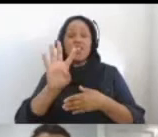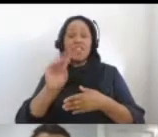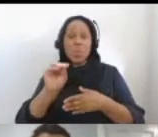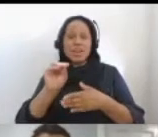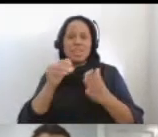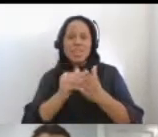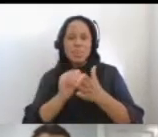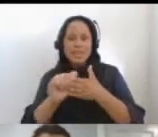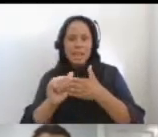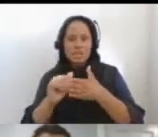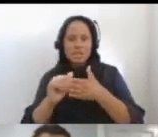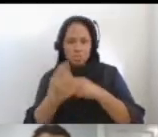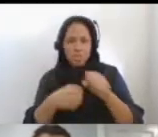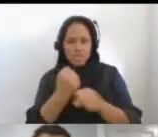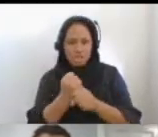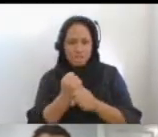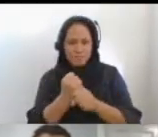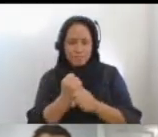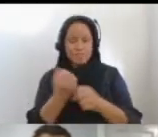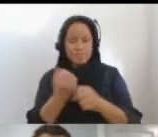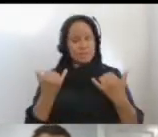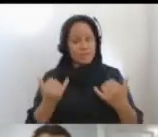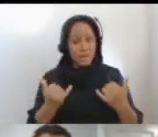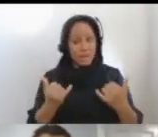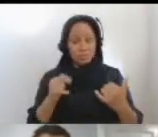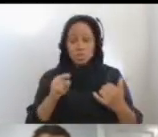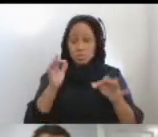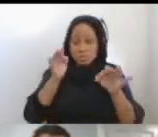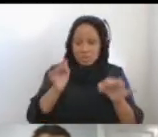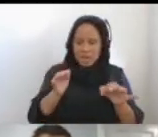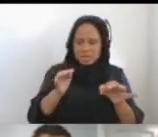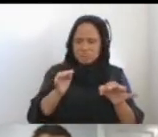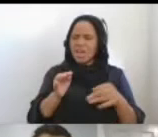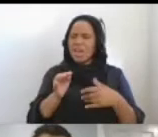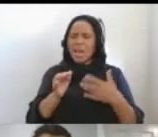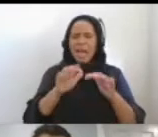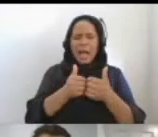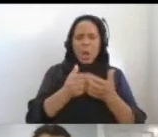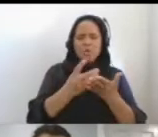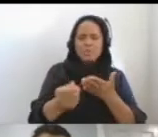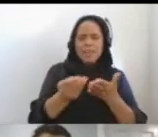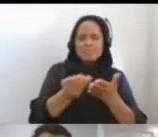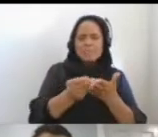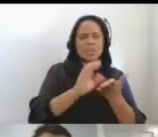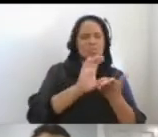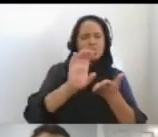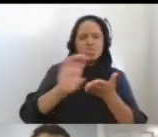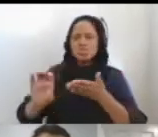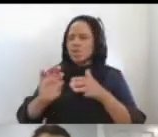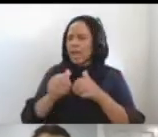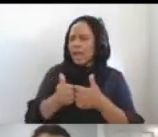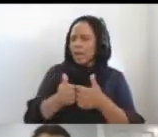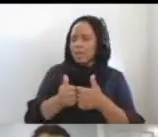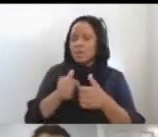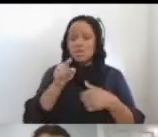And now you want to decide how to spend that money. So as a participant, no one makes that decision for you. You get to choose